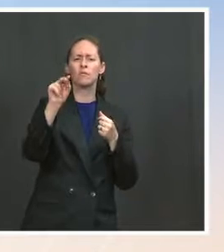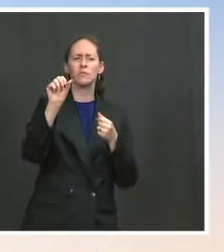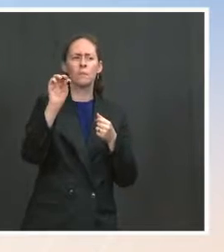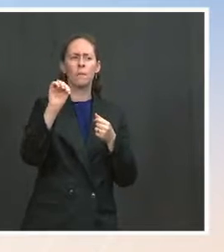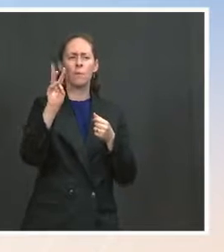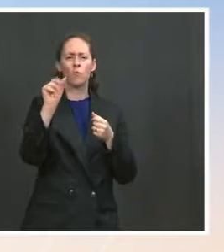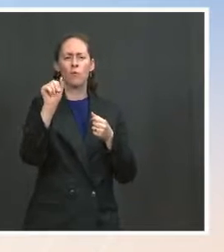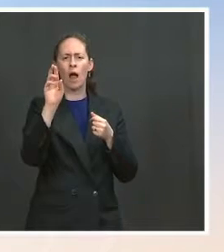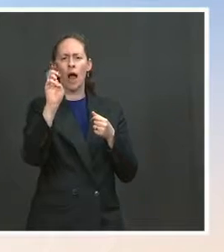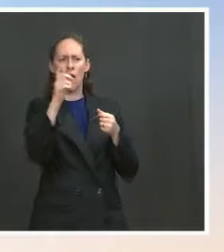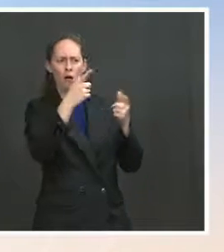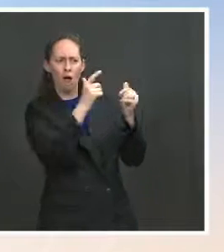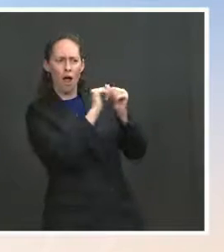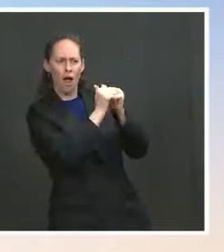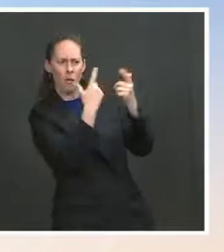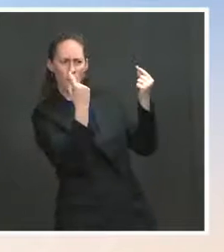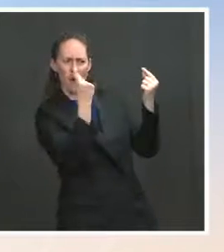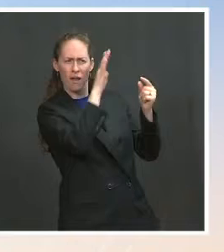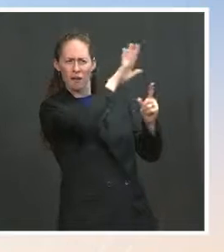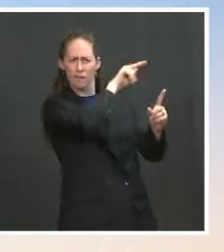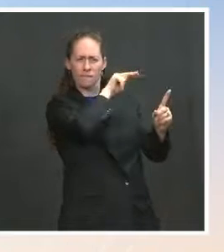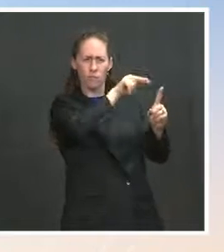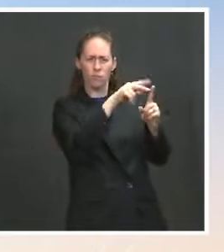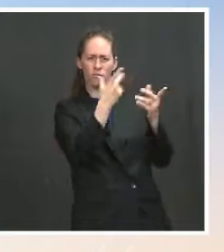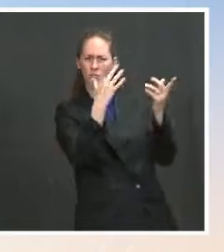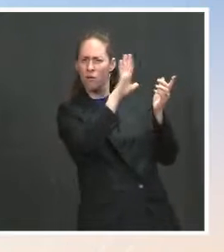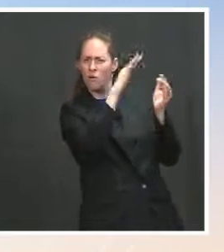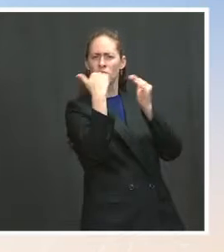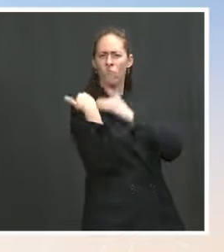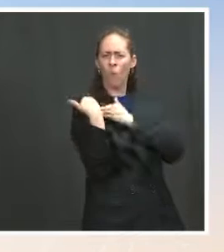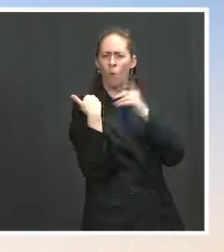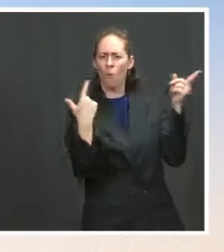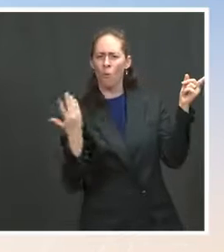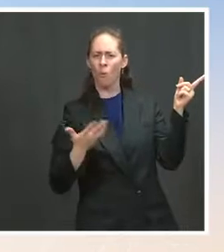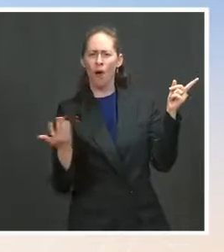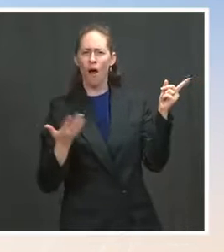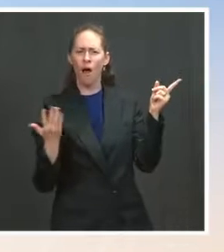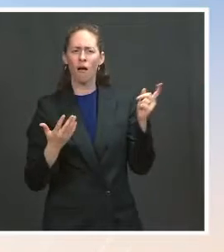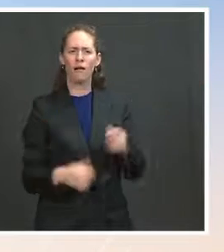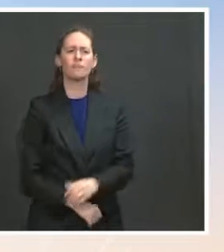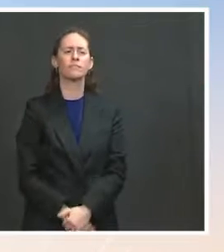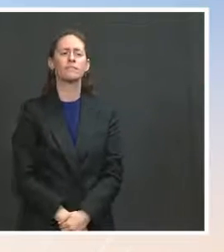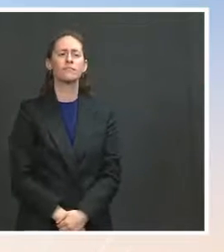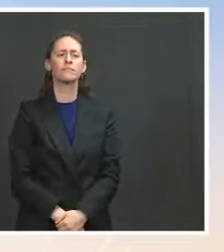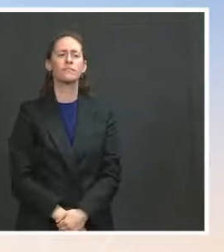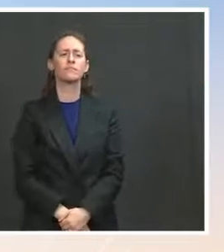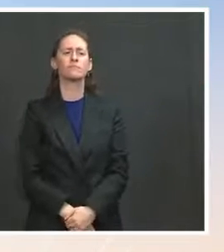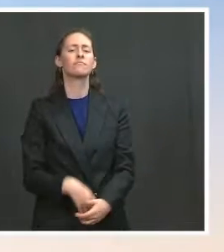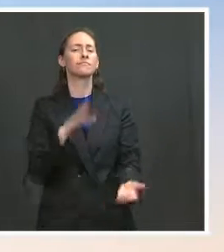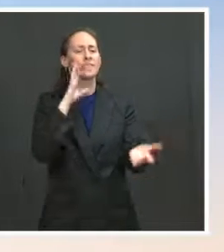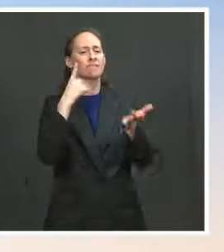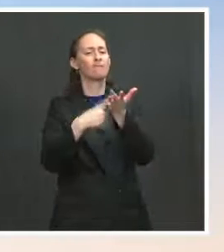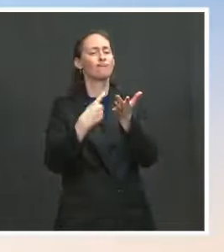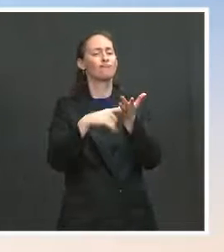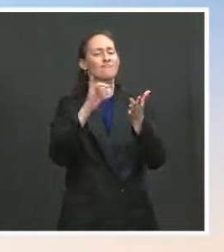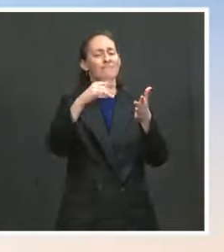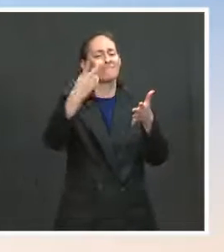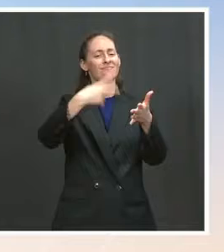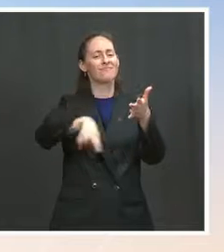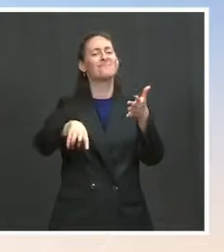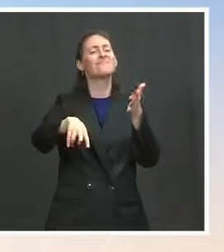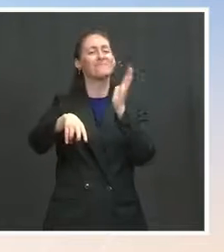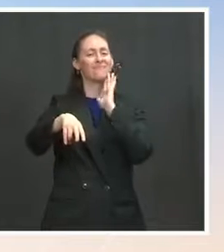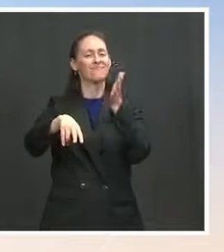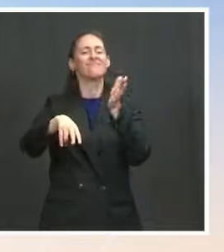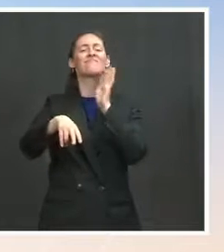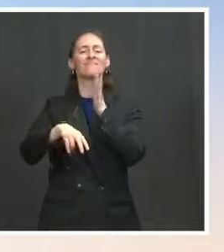a topic of discussion at the summit that is happening in just less than 2 weeks. And the president's message will be